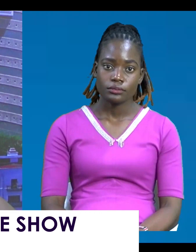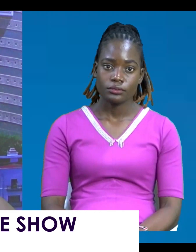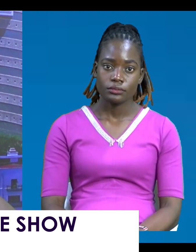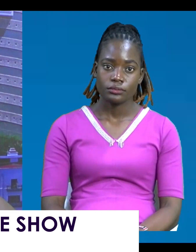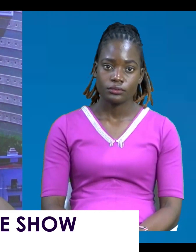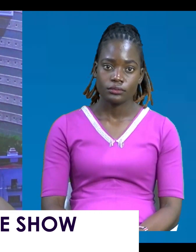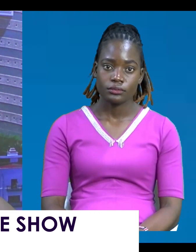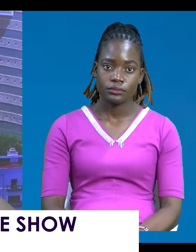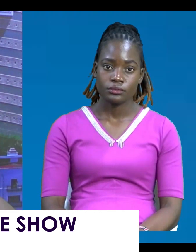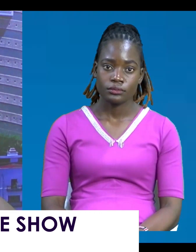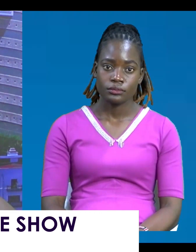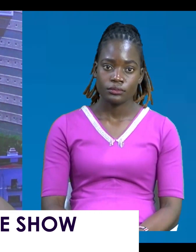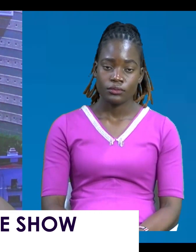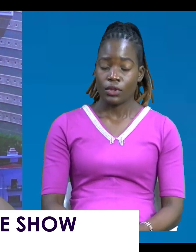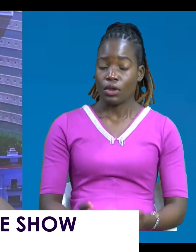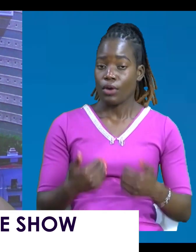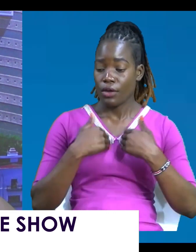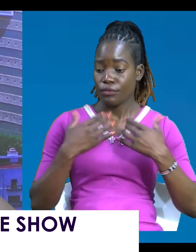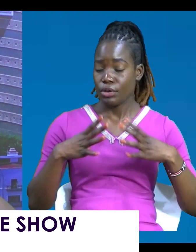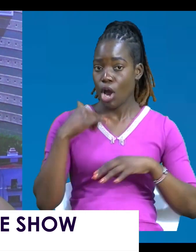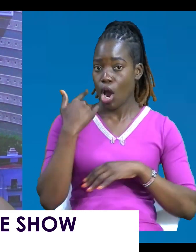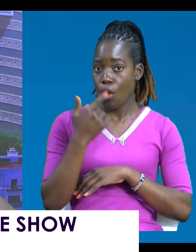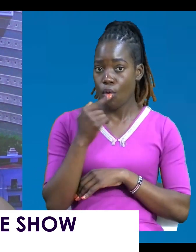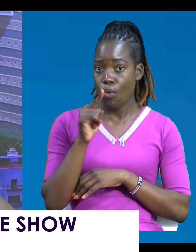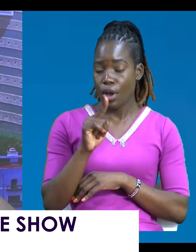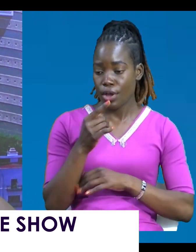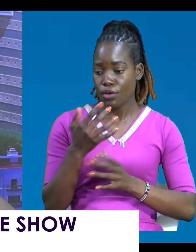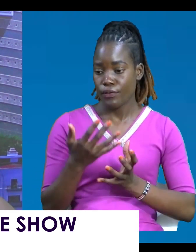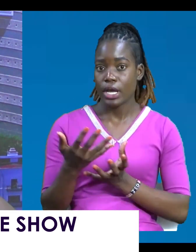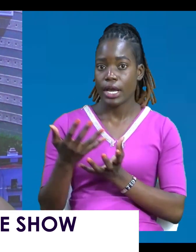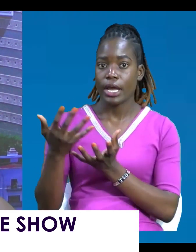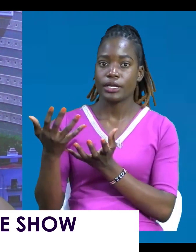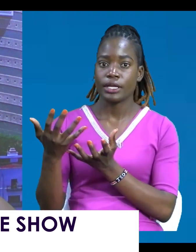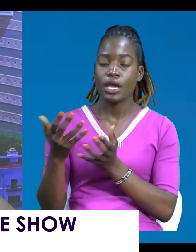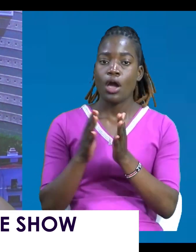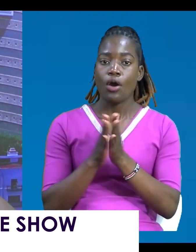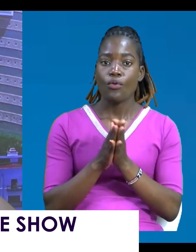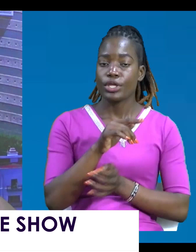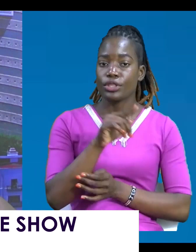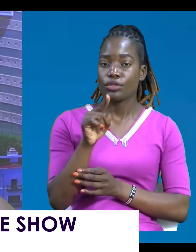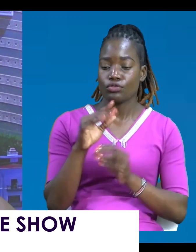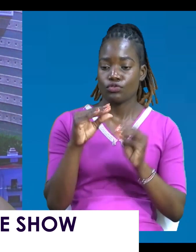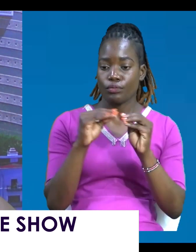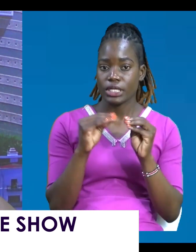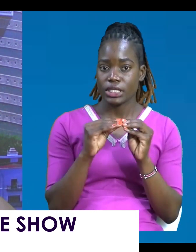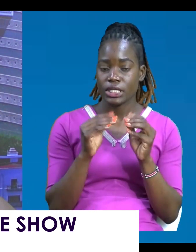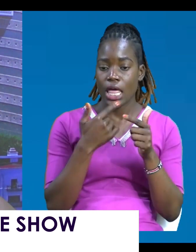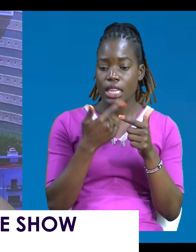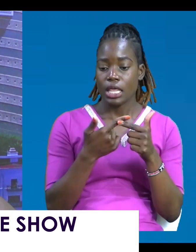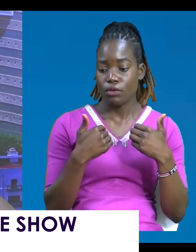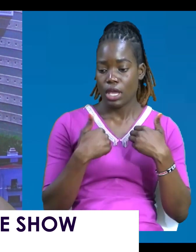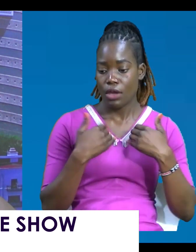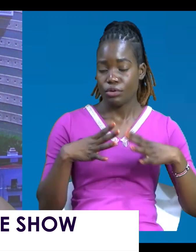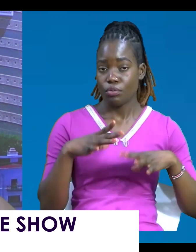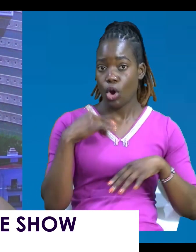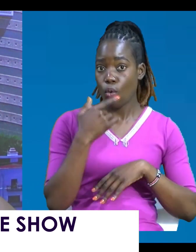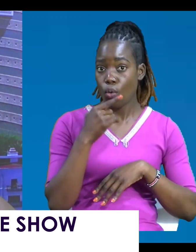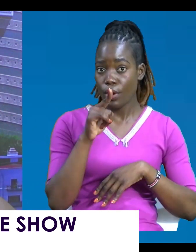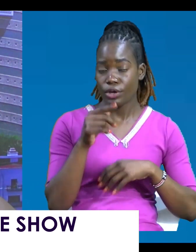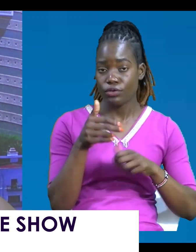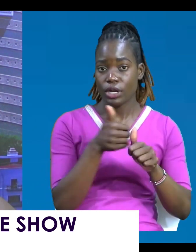me. There are people that you will carry with you to meetings, and there are people you will